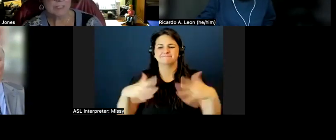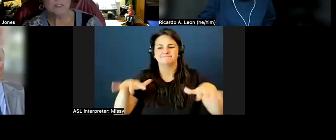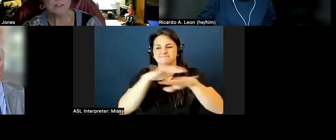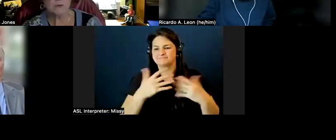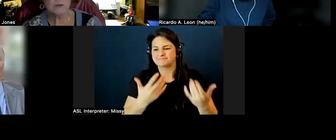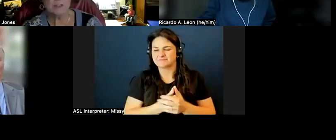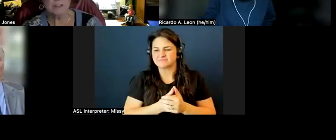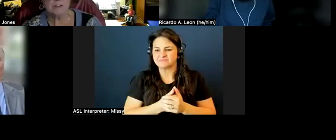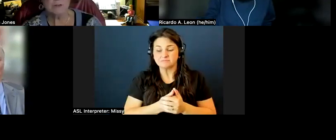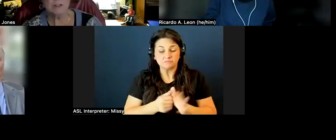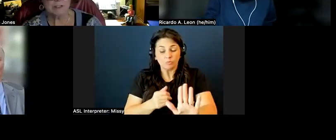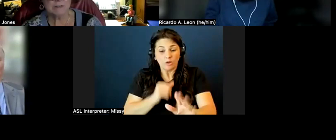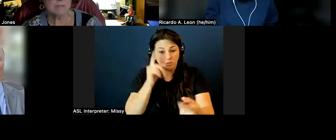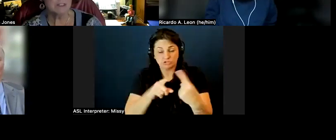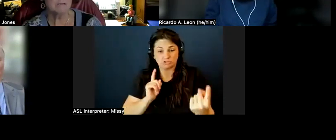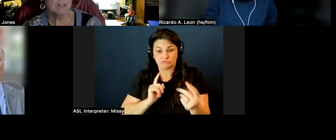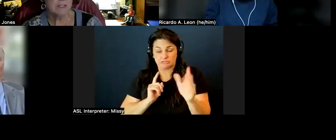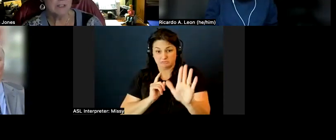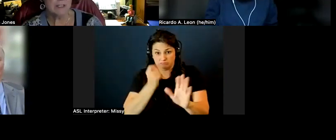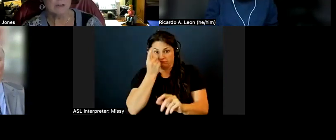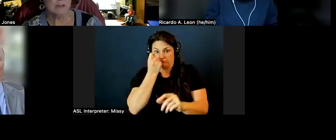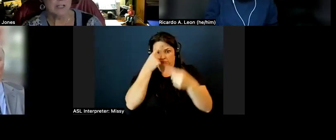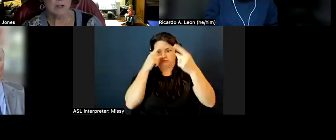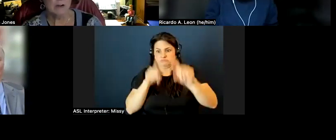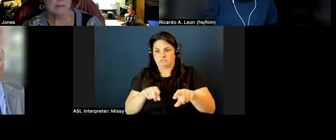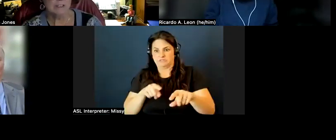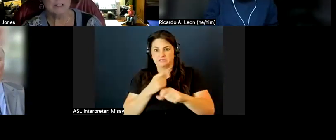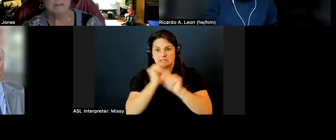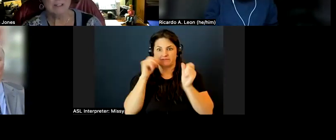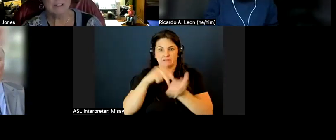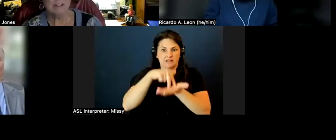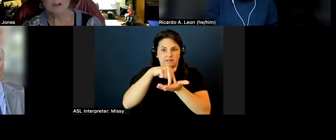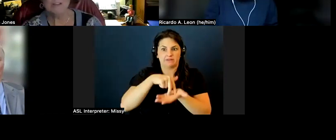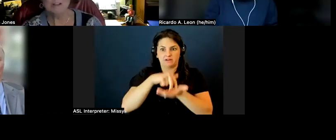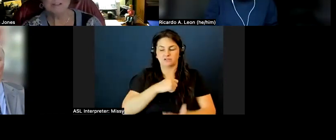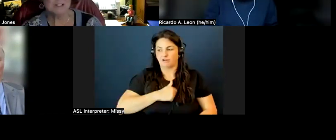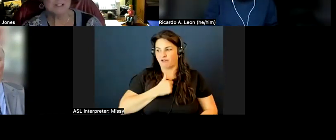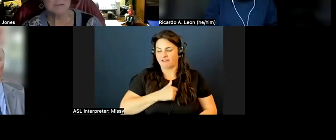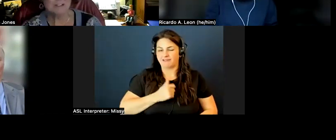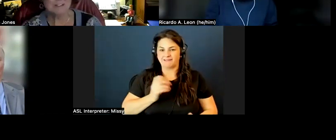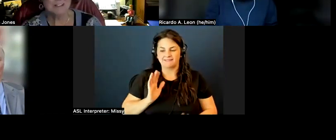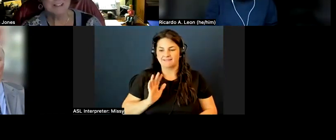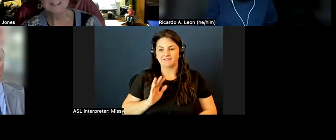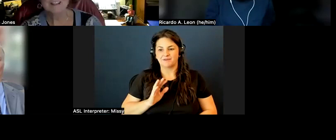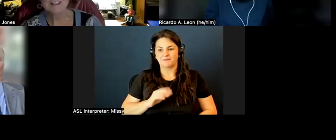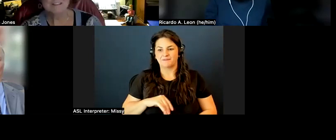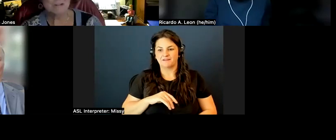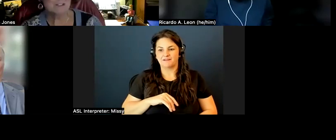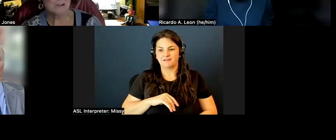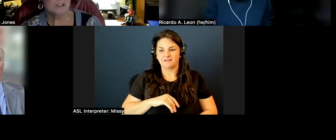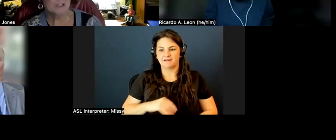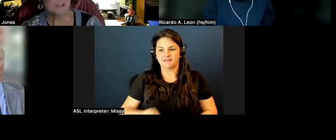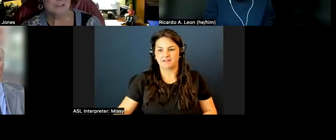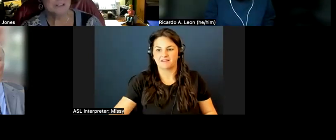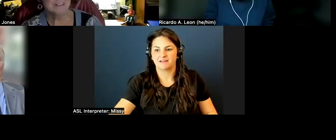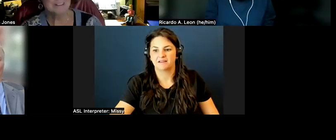I don't disagree with the issue of the safety of the elevator at all. Sorry if I brought that as an example, raised a